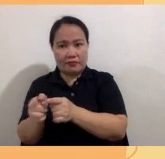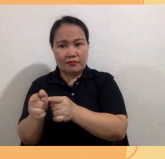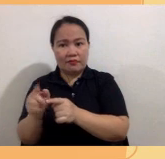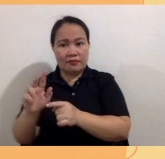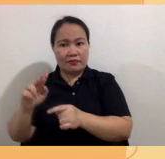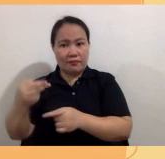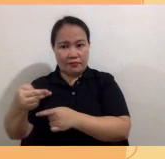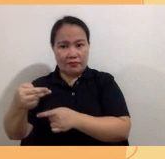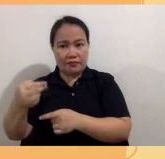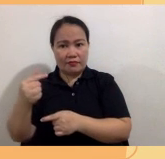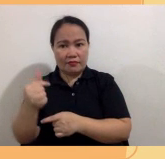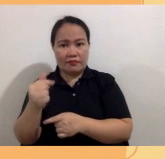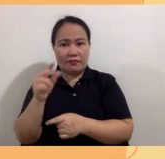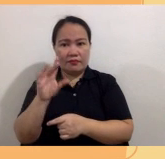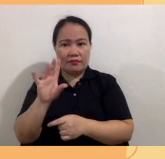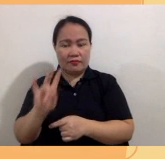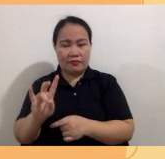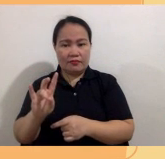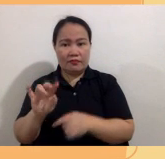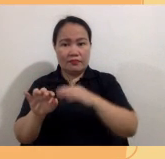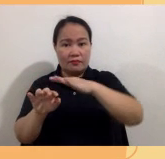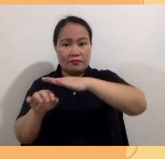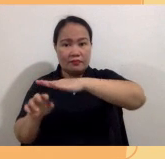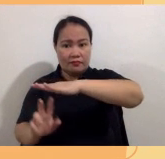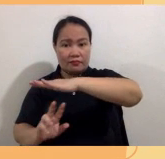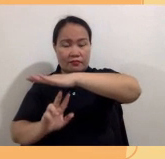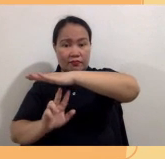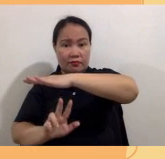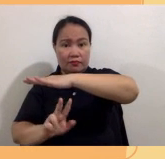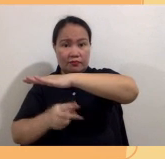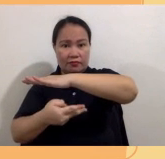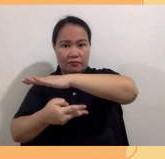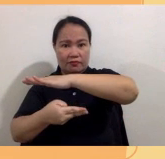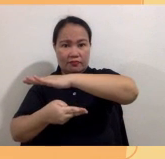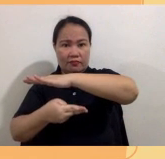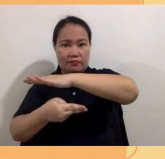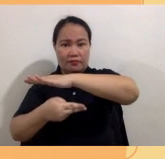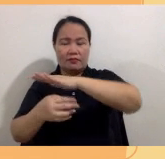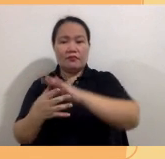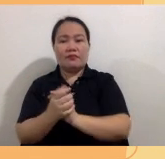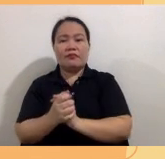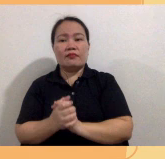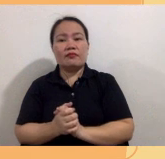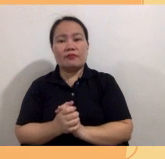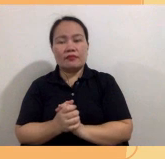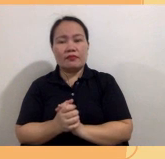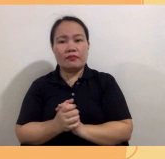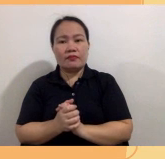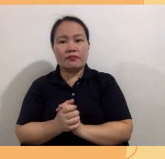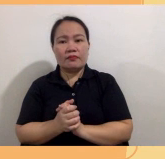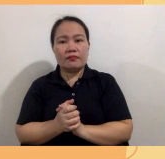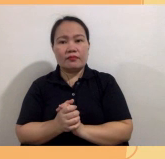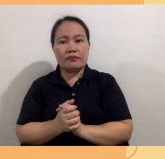have h plus 7 all over 3h.